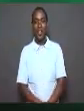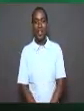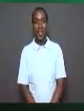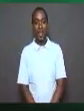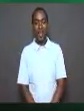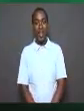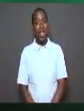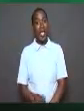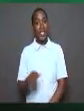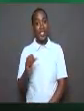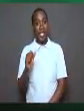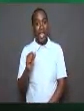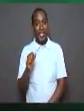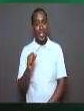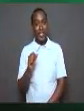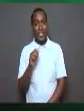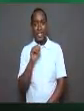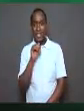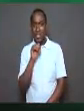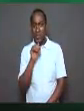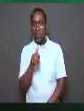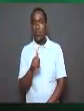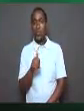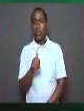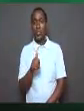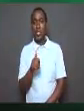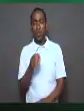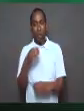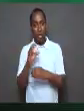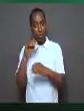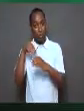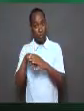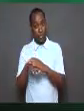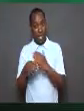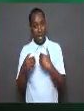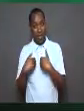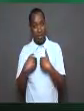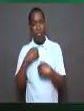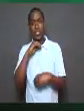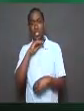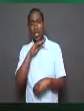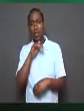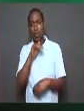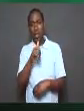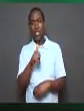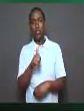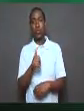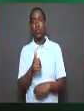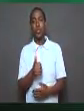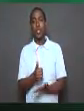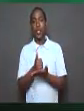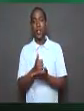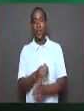Stains do not encourage the specimen to decay or